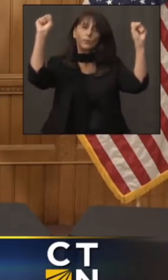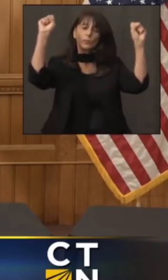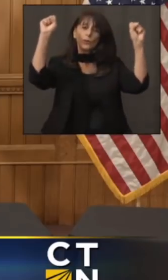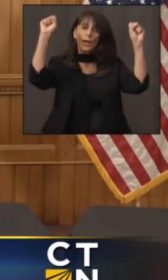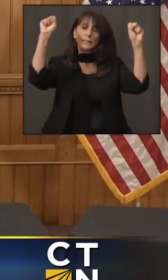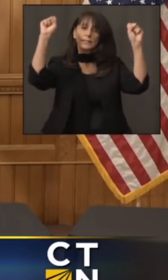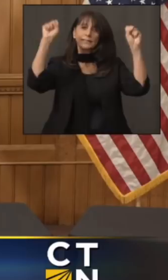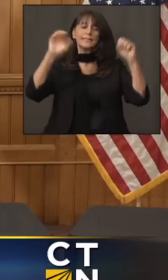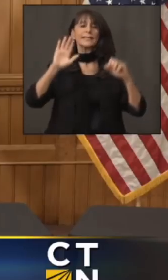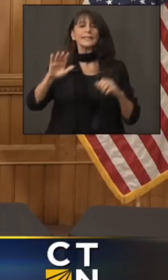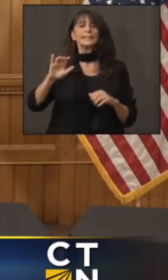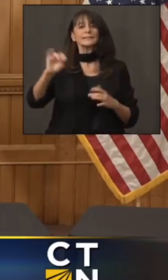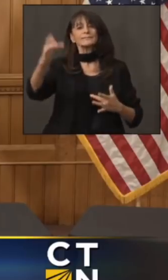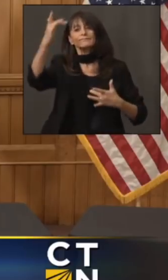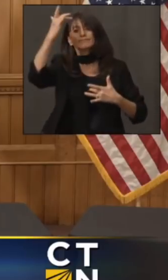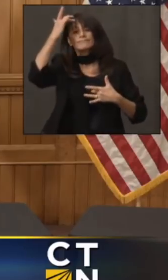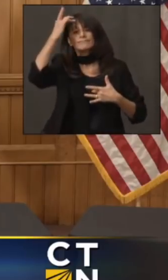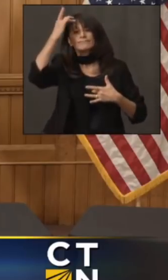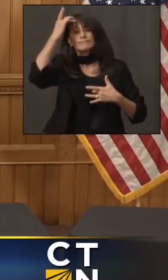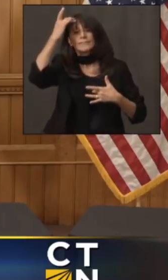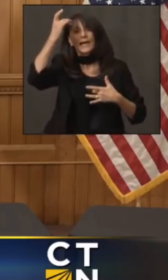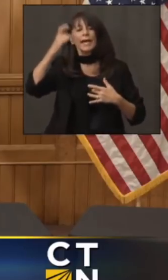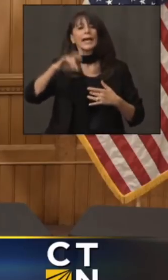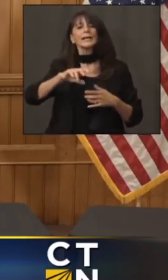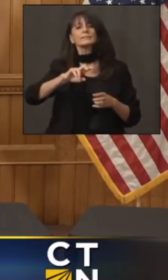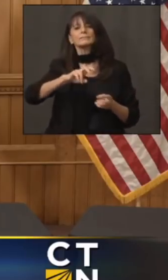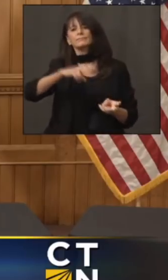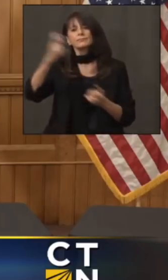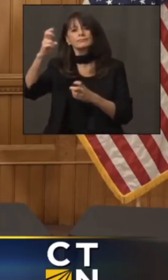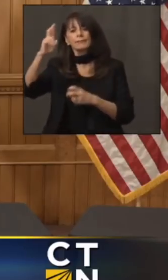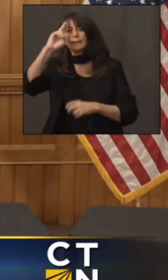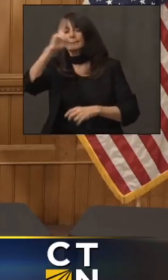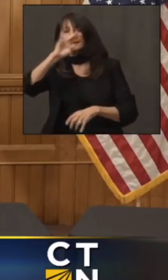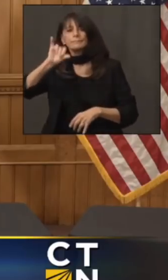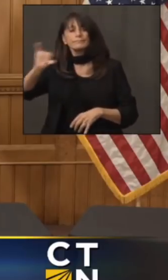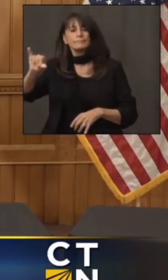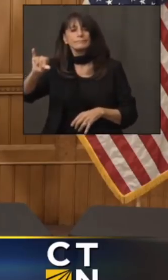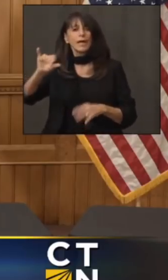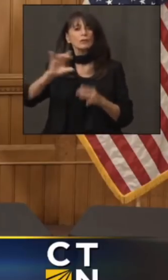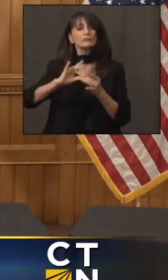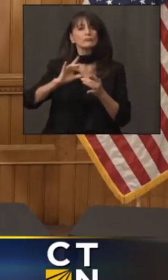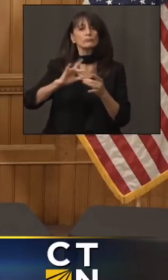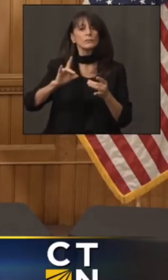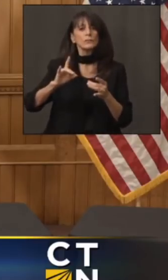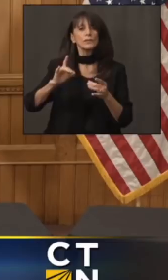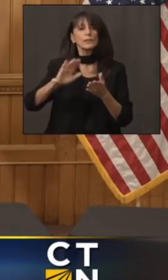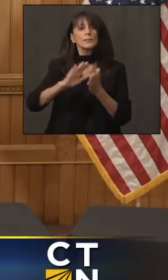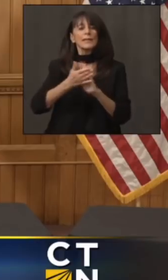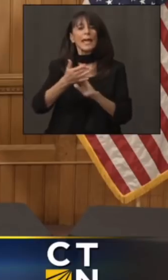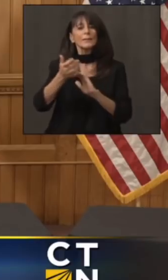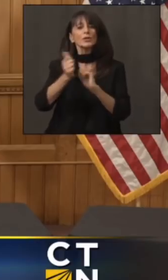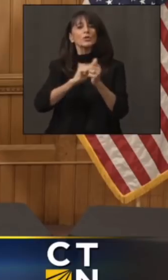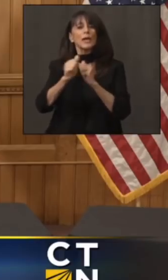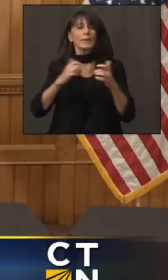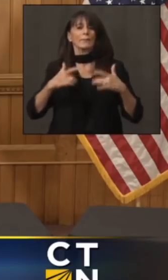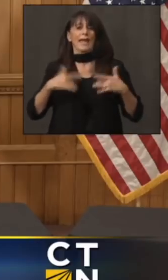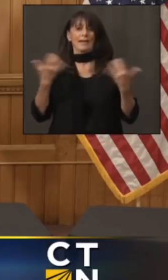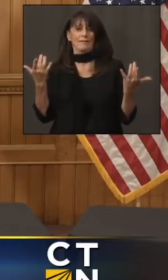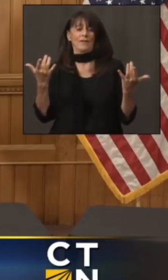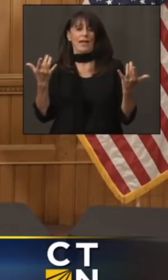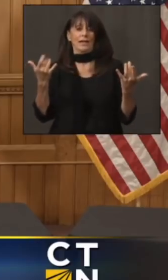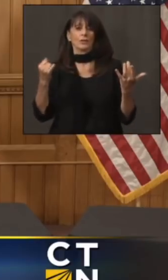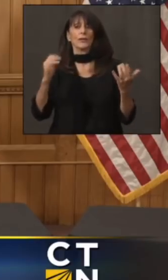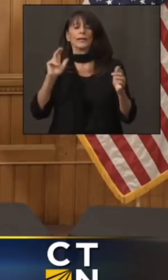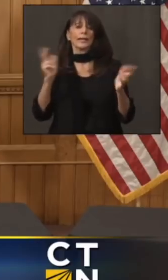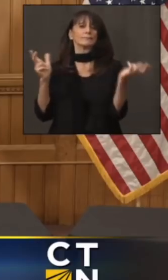reported infection and hospitalization turning into a campaign event yesterday with his little